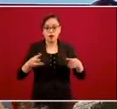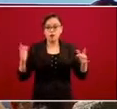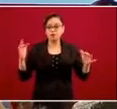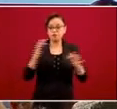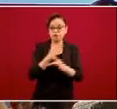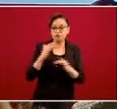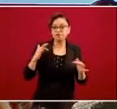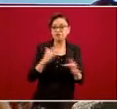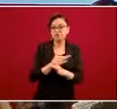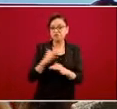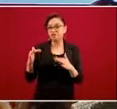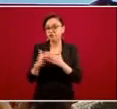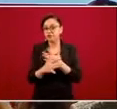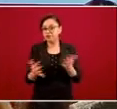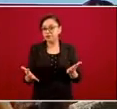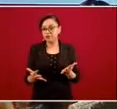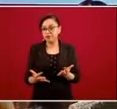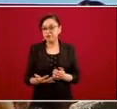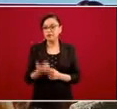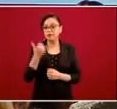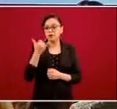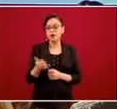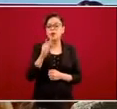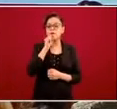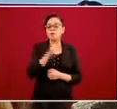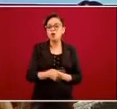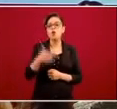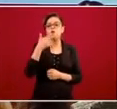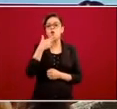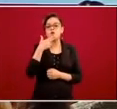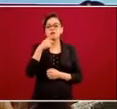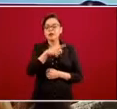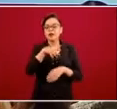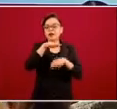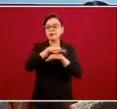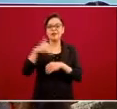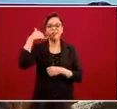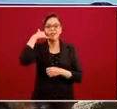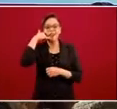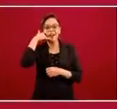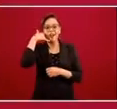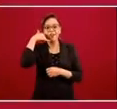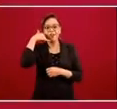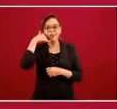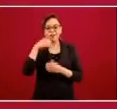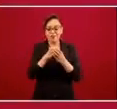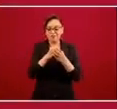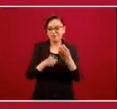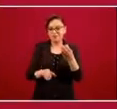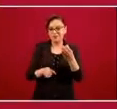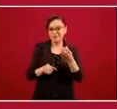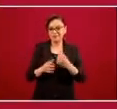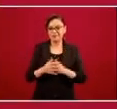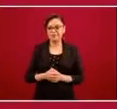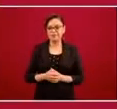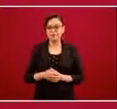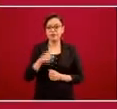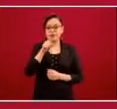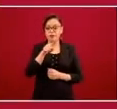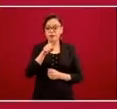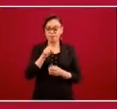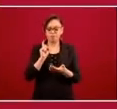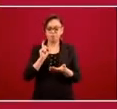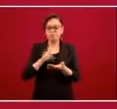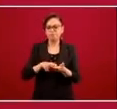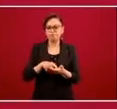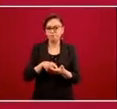to observe what has been the decrease or increase of mobility in public spaces, monitored by the